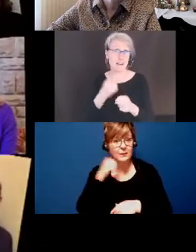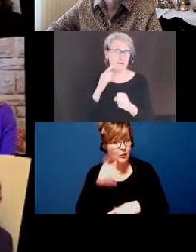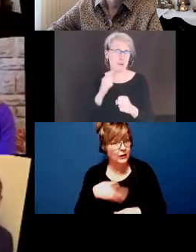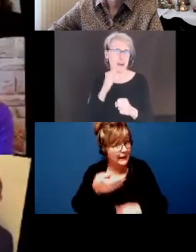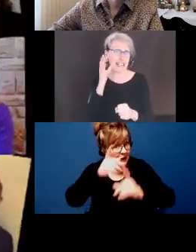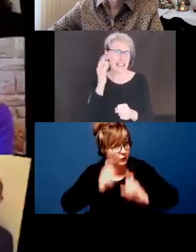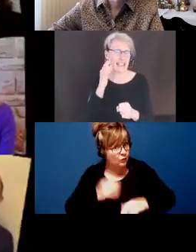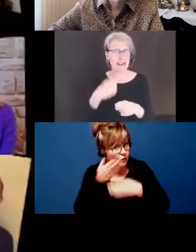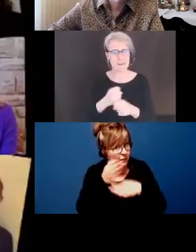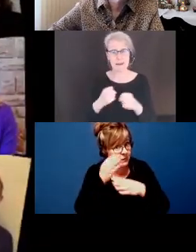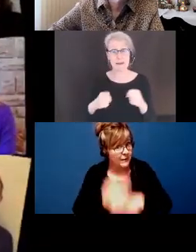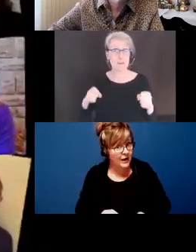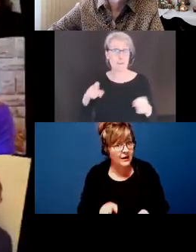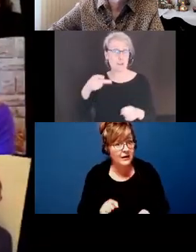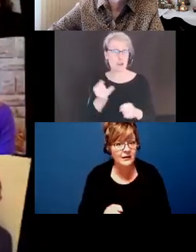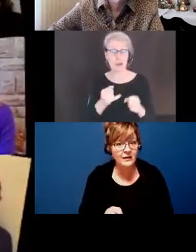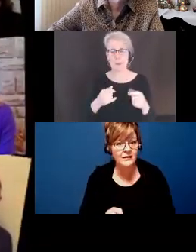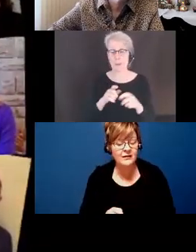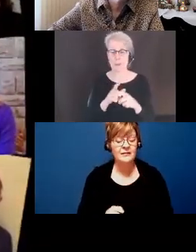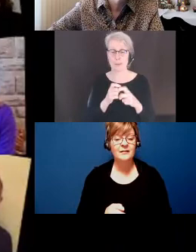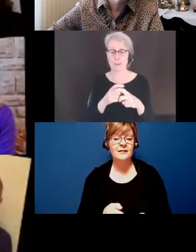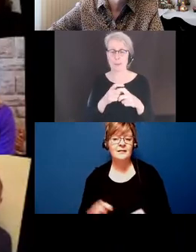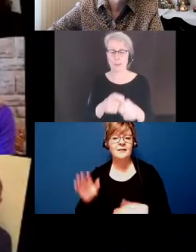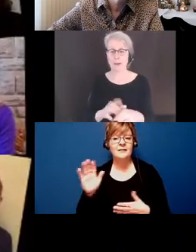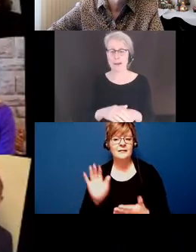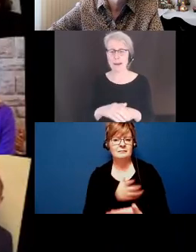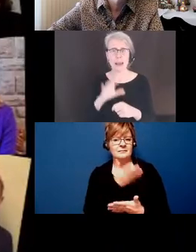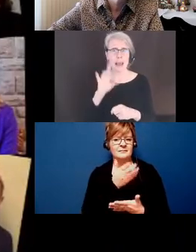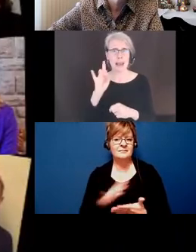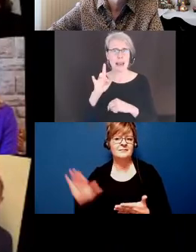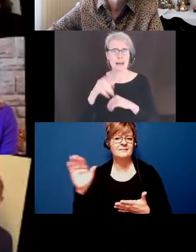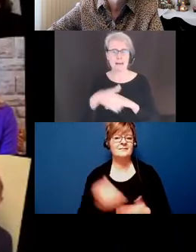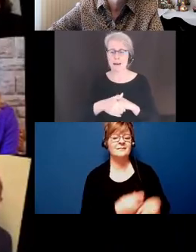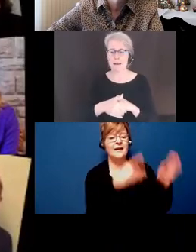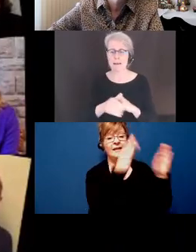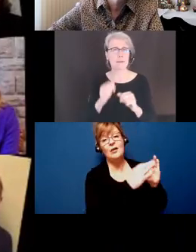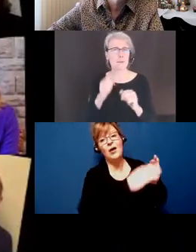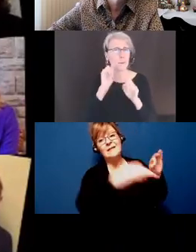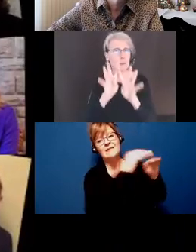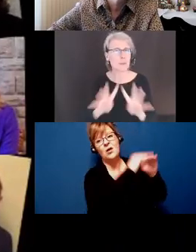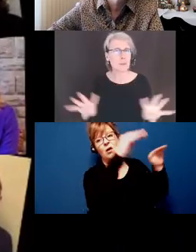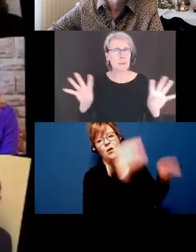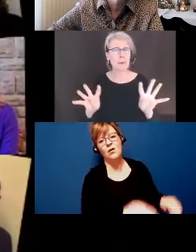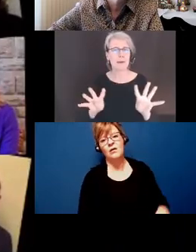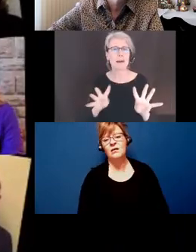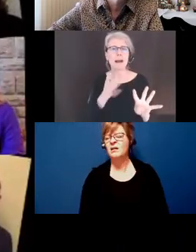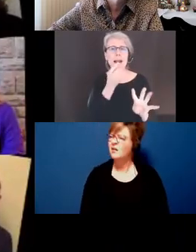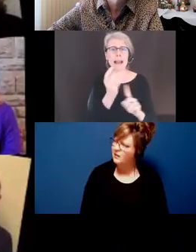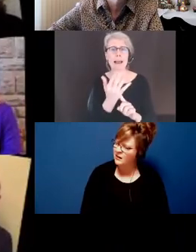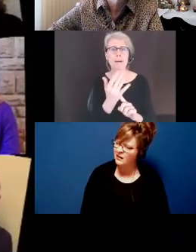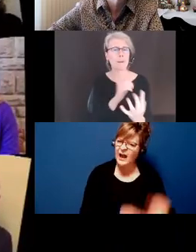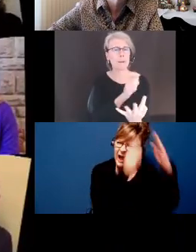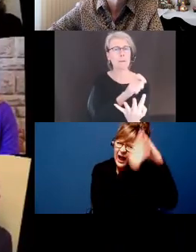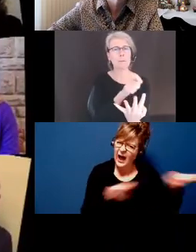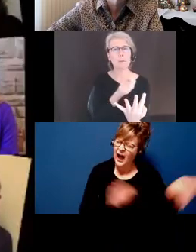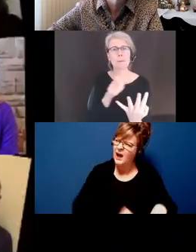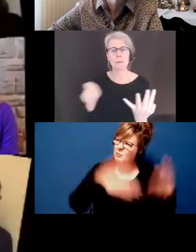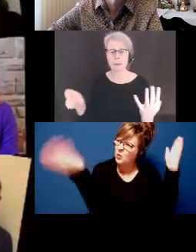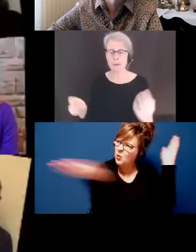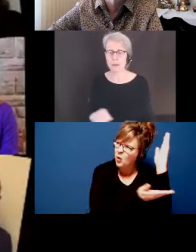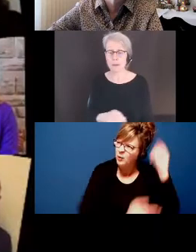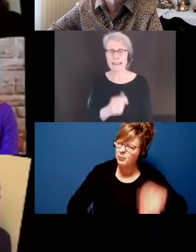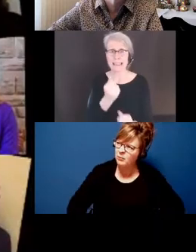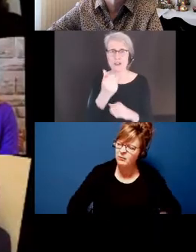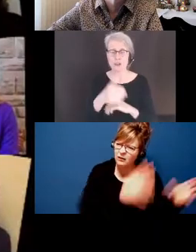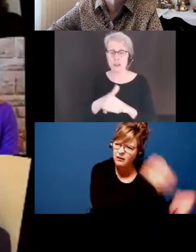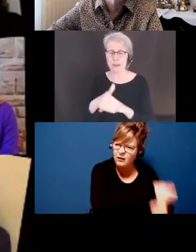Eight nights in a row we like menorahs on our mantles. You cut down a tree? And then